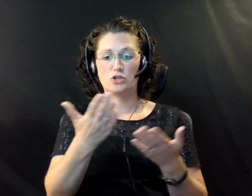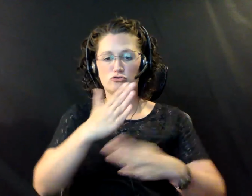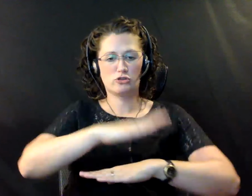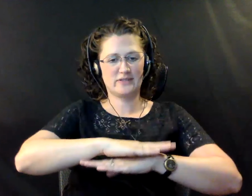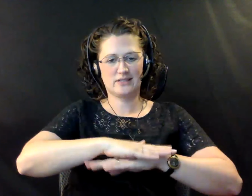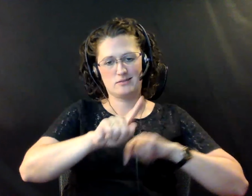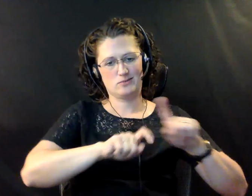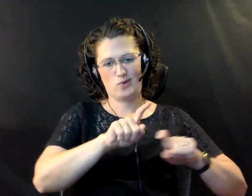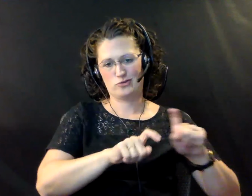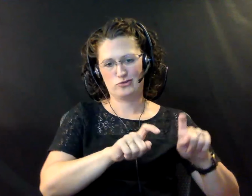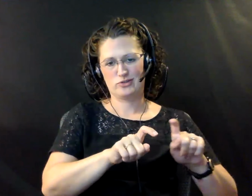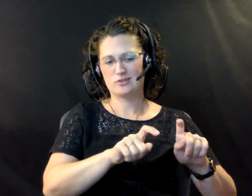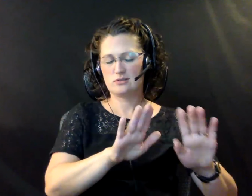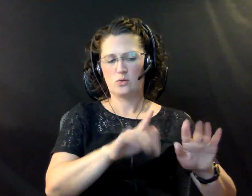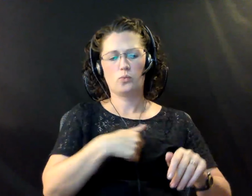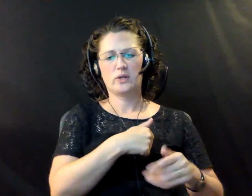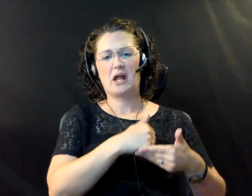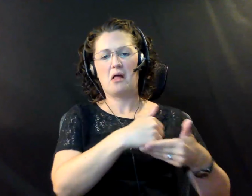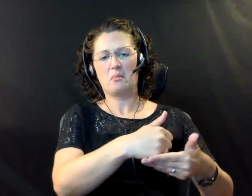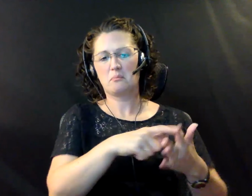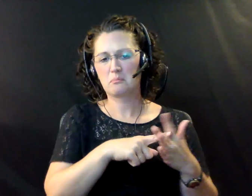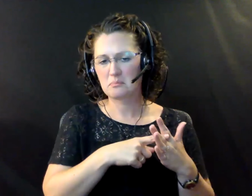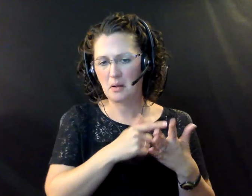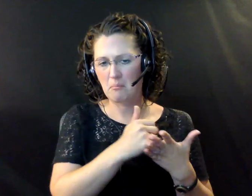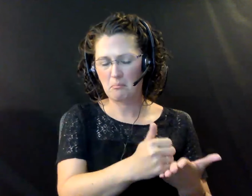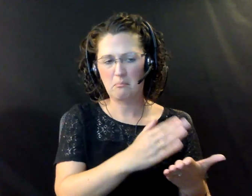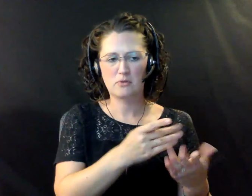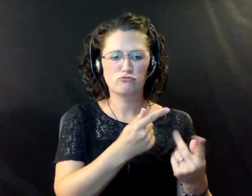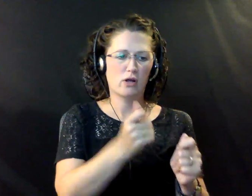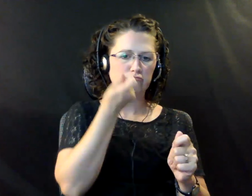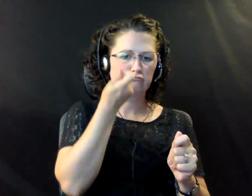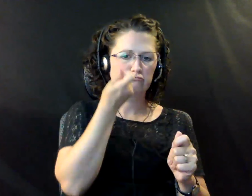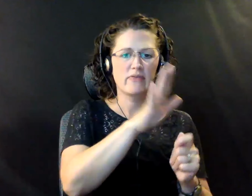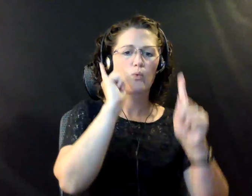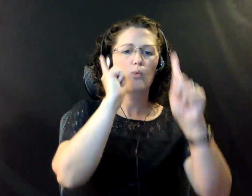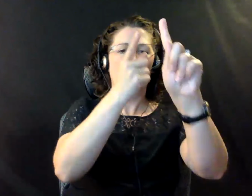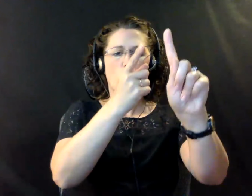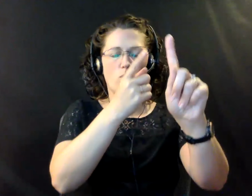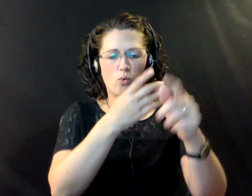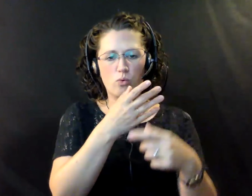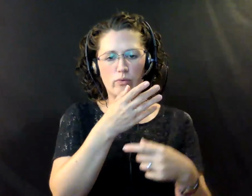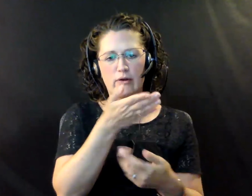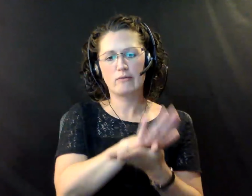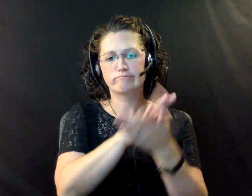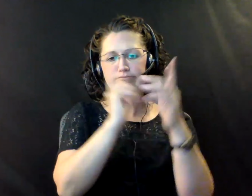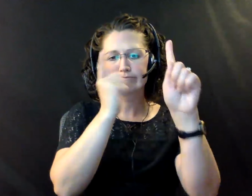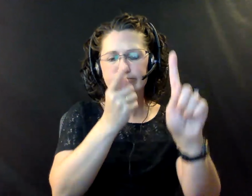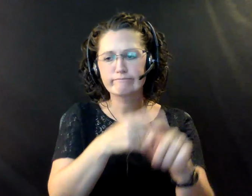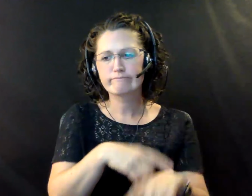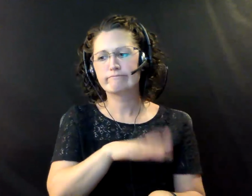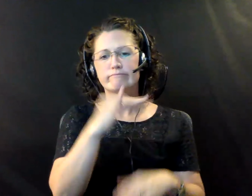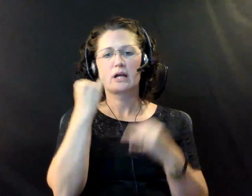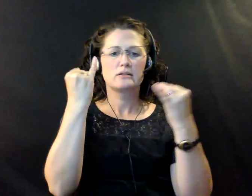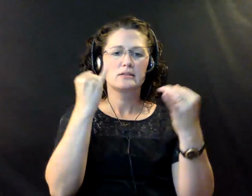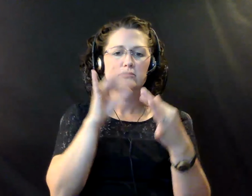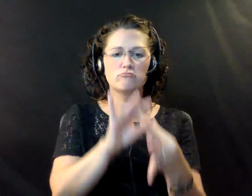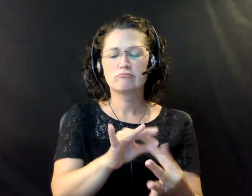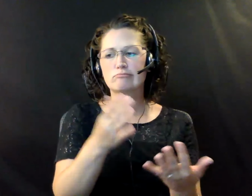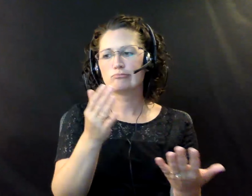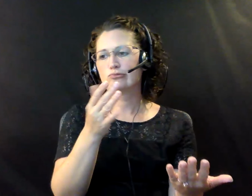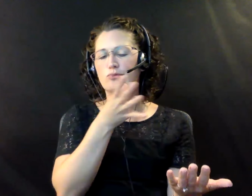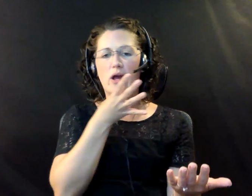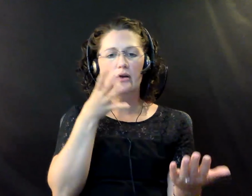them there in the beginning, but really trying to understand what they're hoping to accomplish, where the ideas are, let's say around the